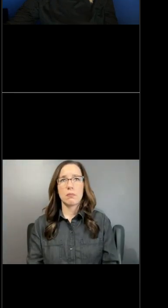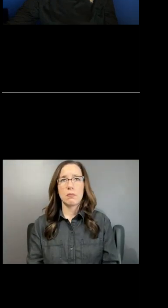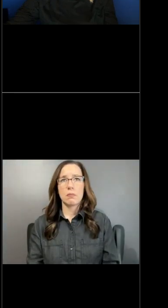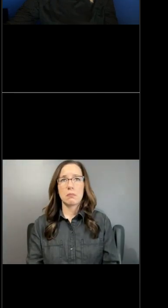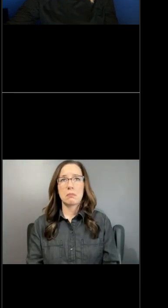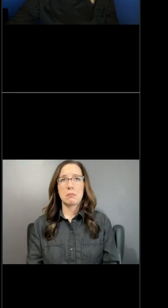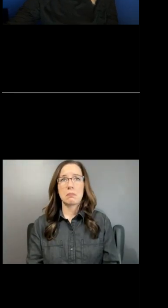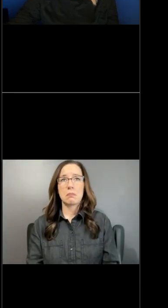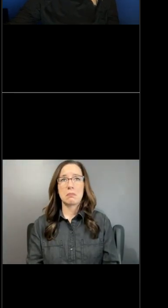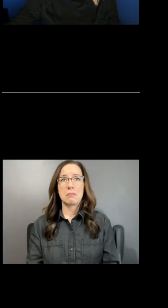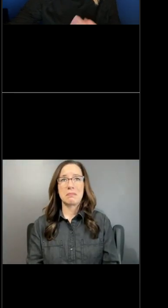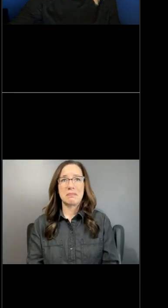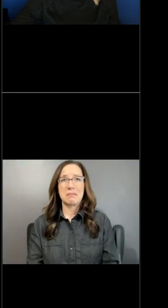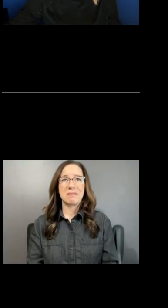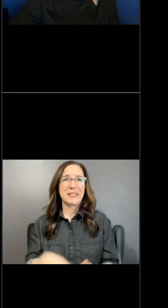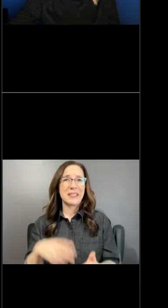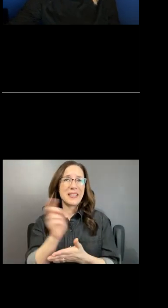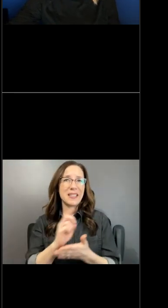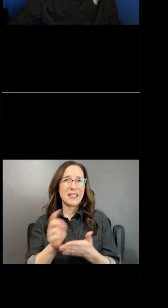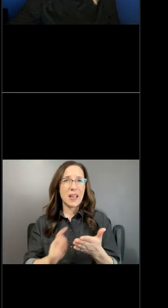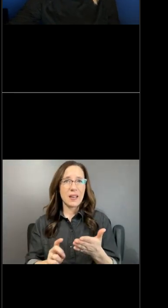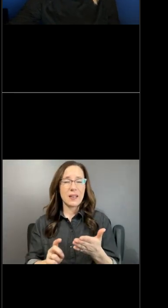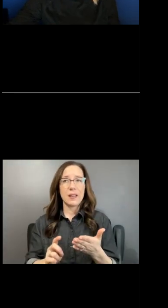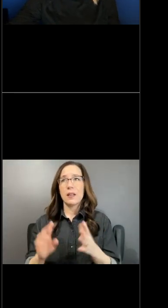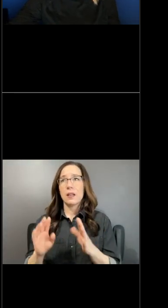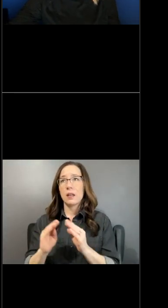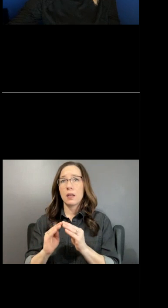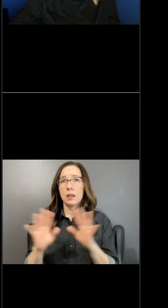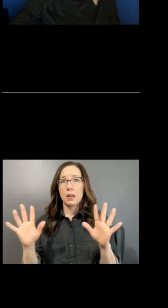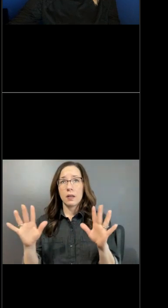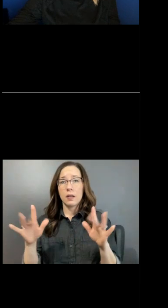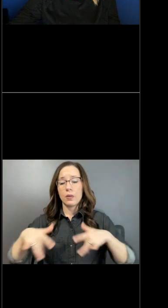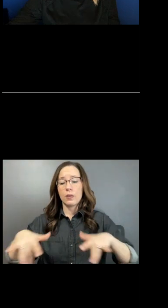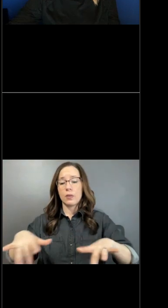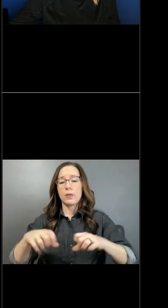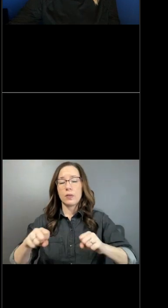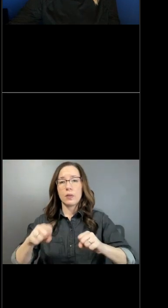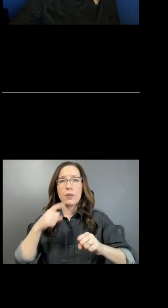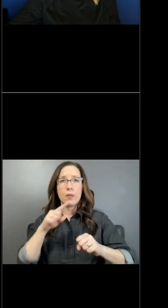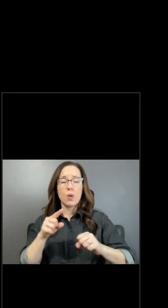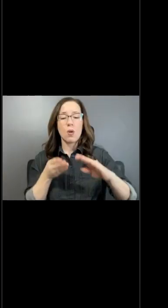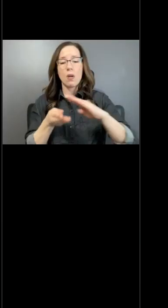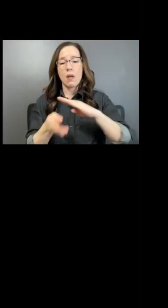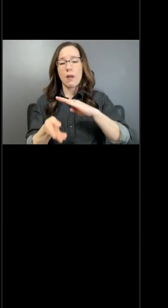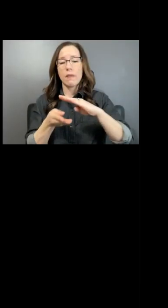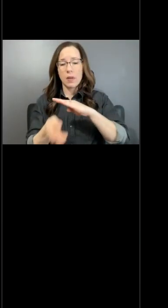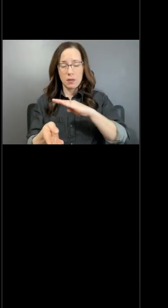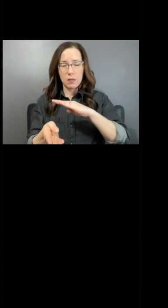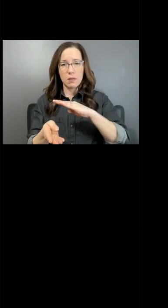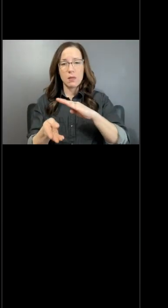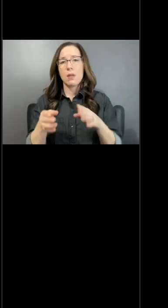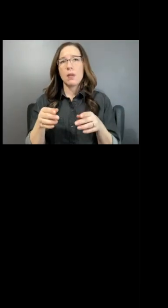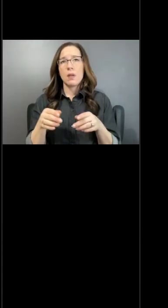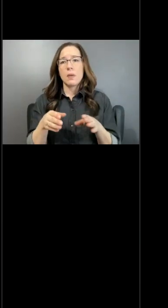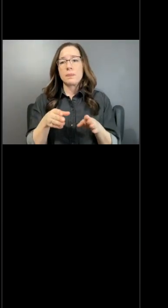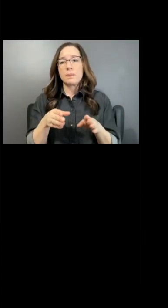When designing clear floor space for ovens, a parallel approach to the